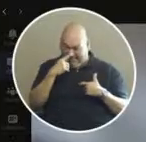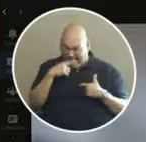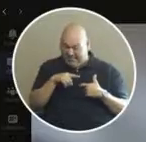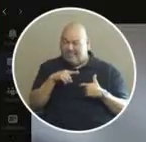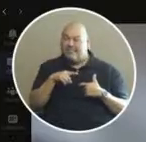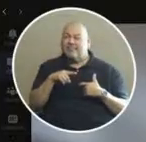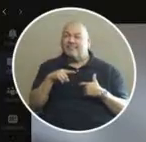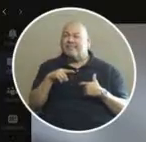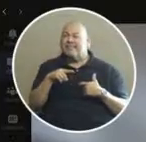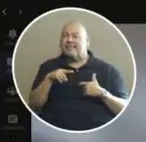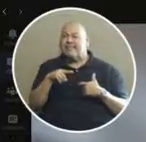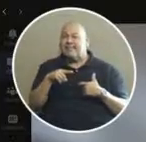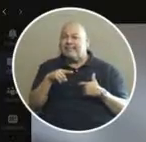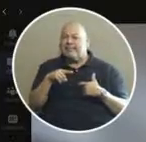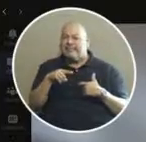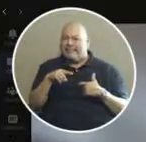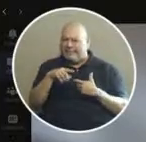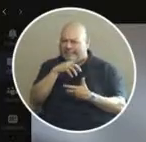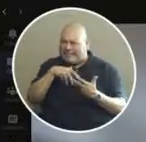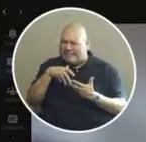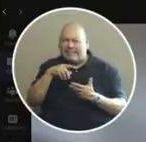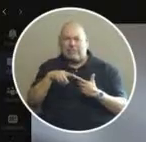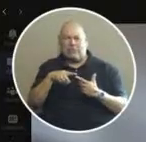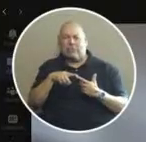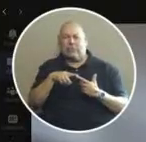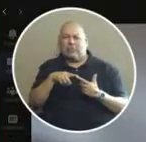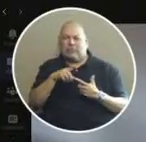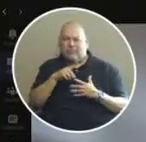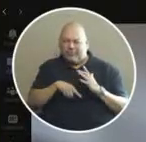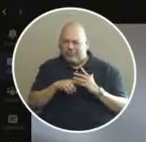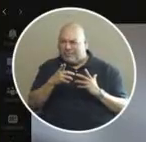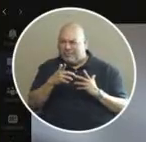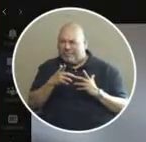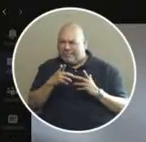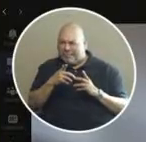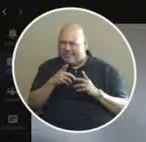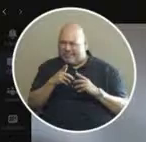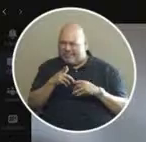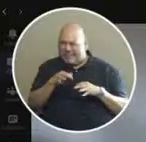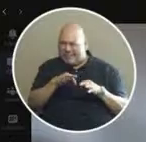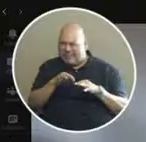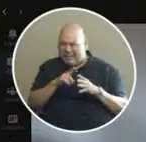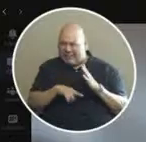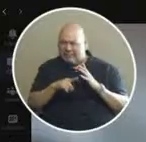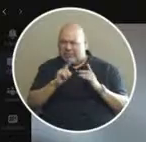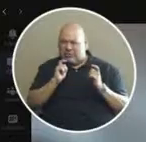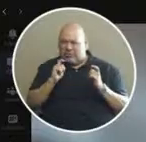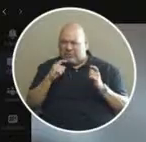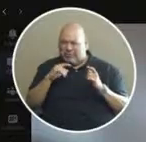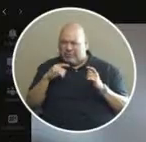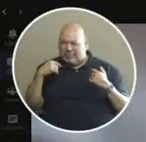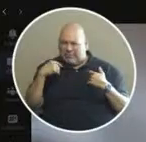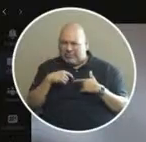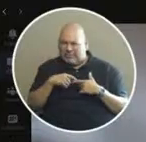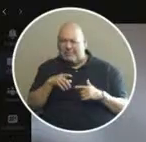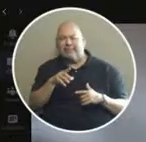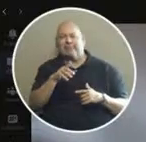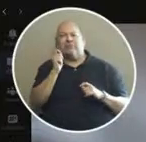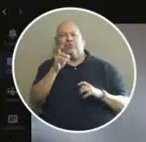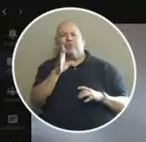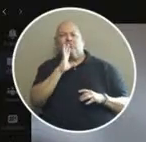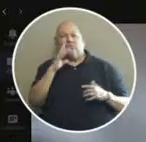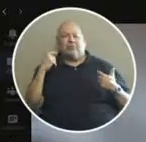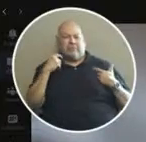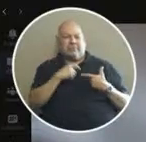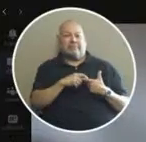out with 10 at home or in the public, and how it applies to the backyard garage. Si es que sabemos